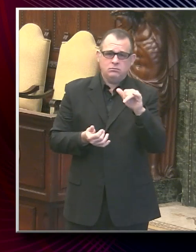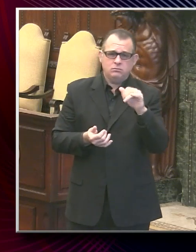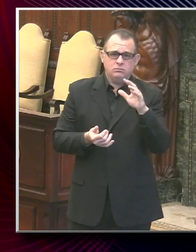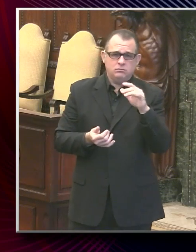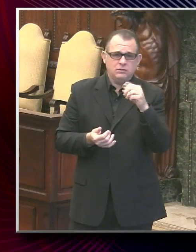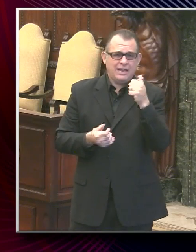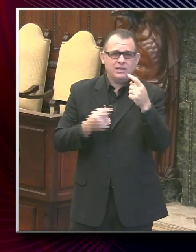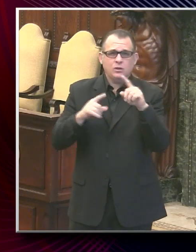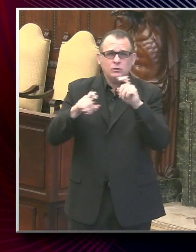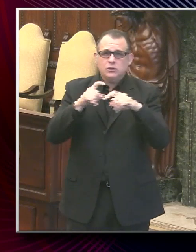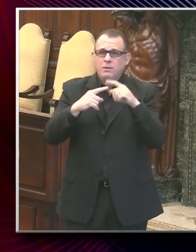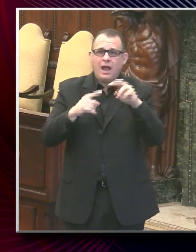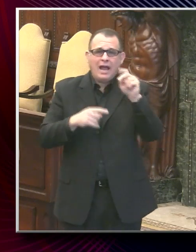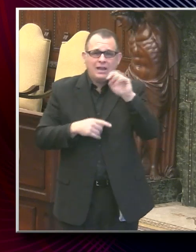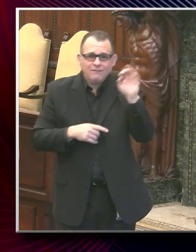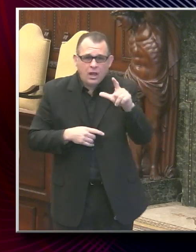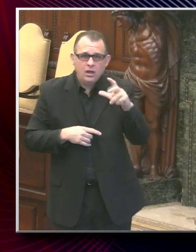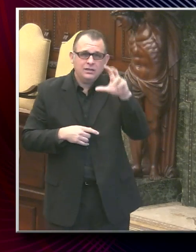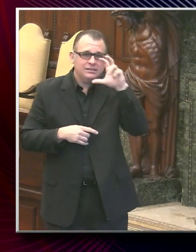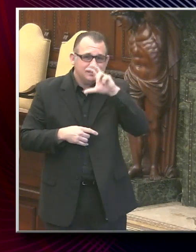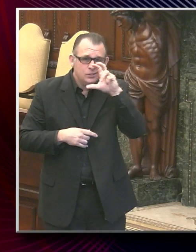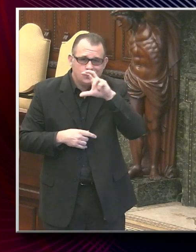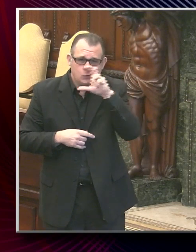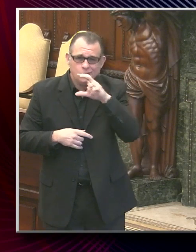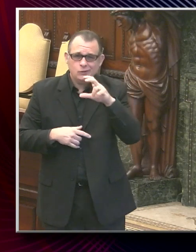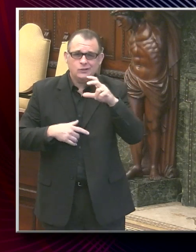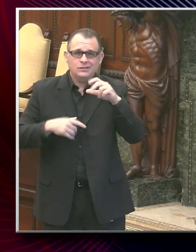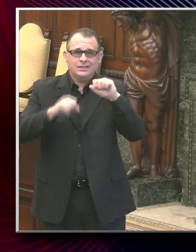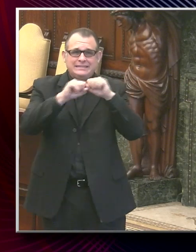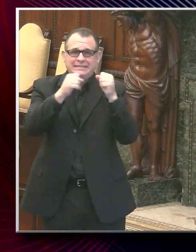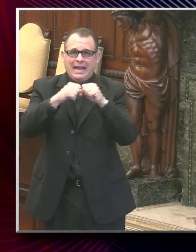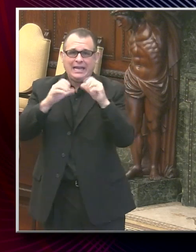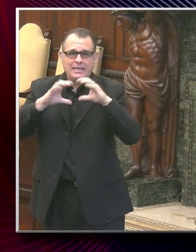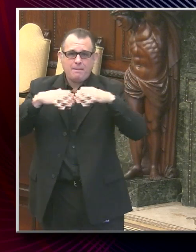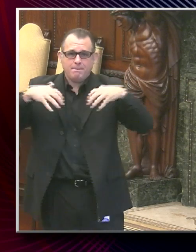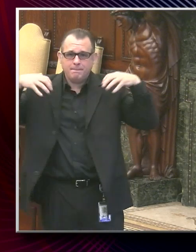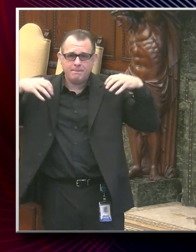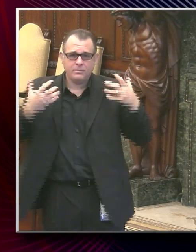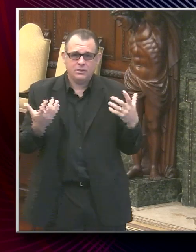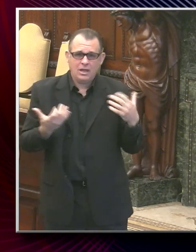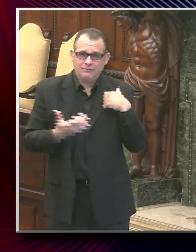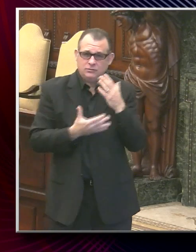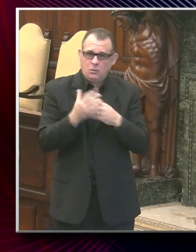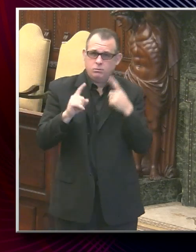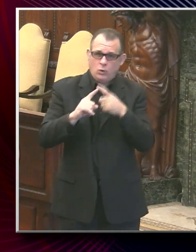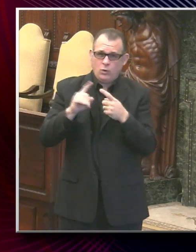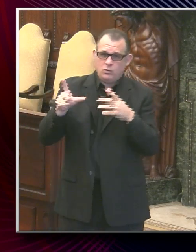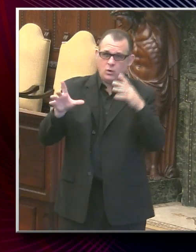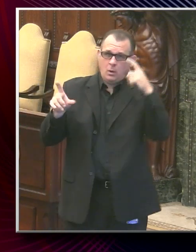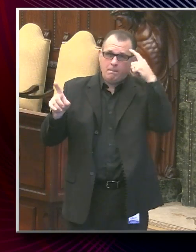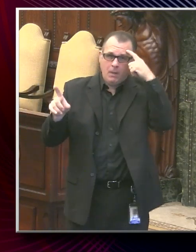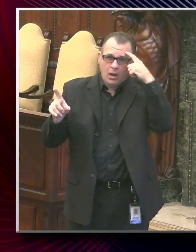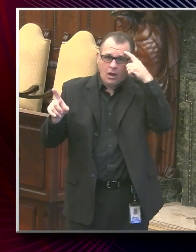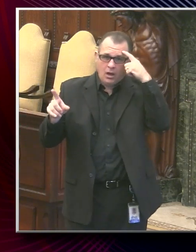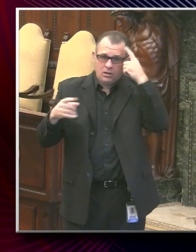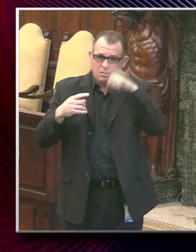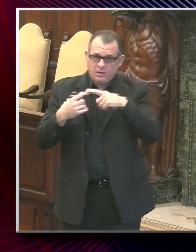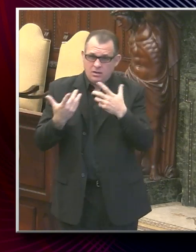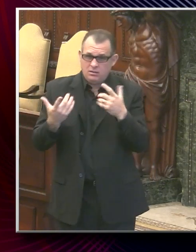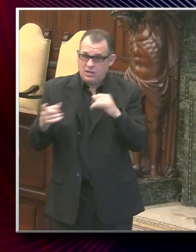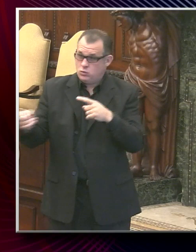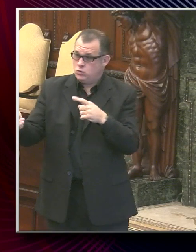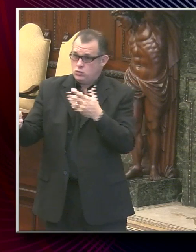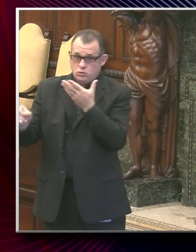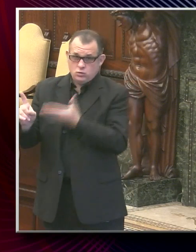the Eagles, the stadium. At any point in your mind, as the health commissioner, what are your